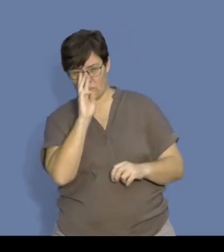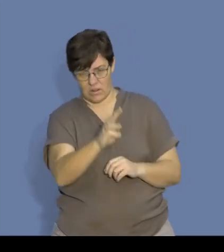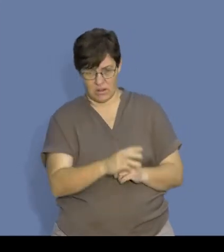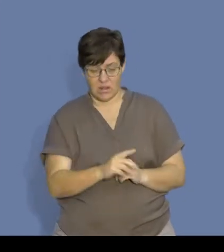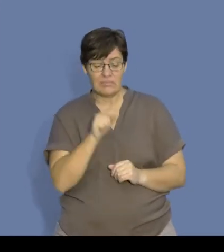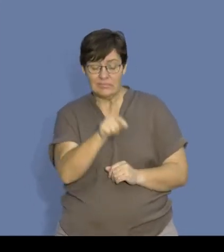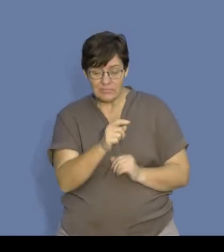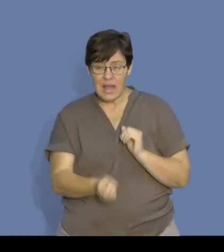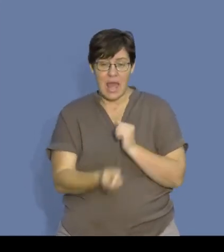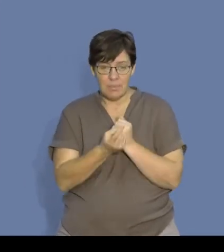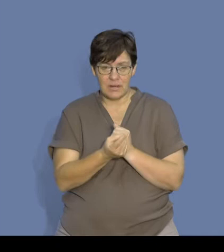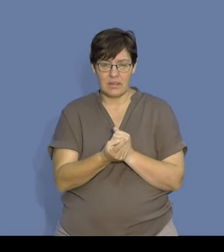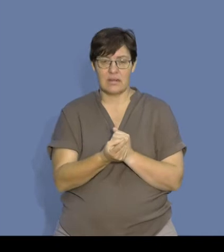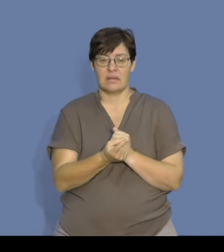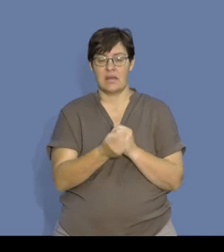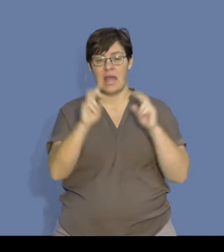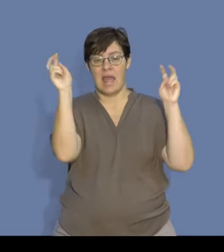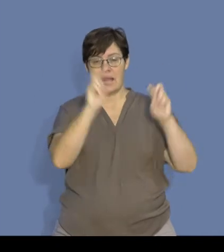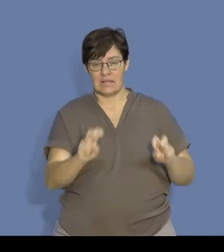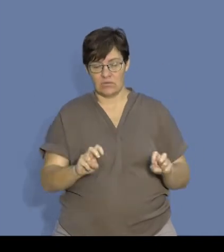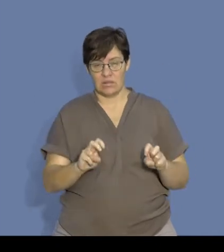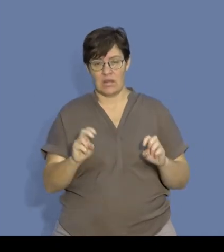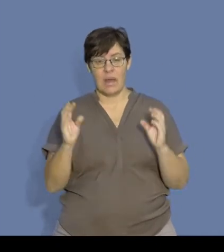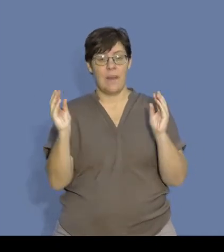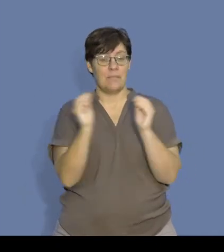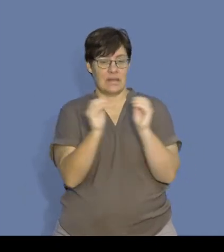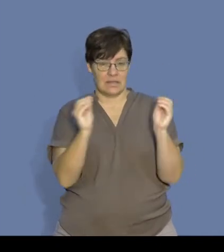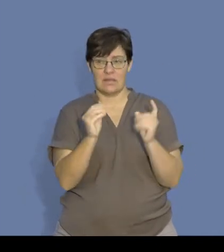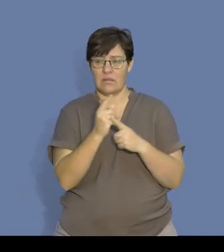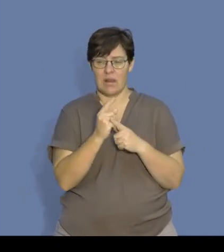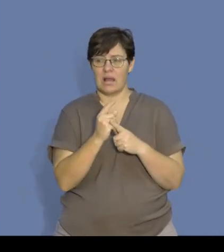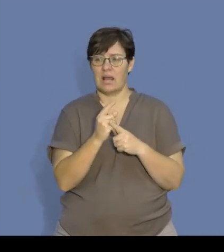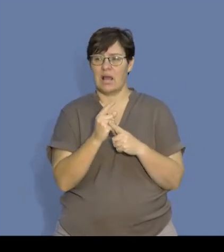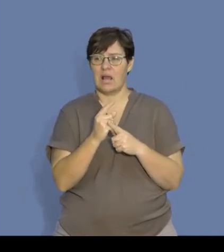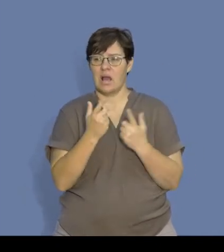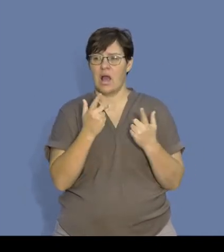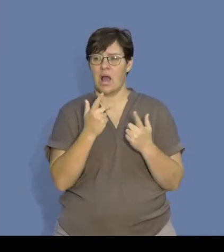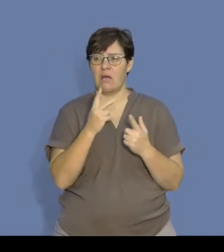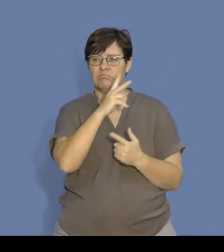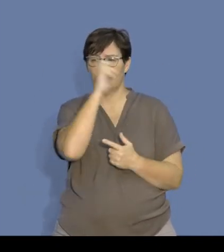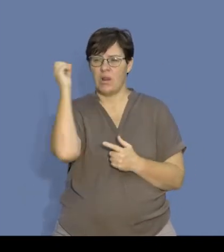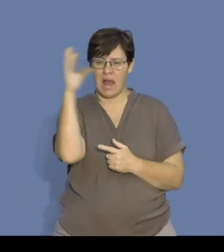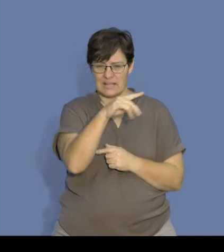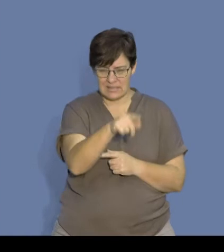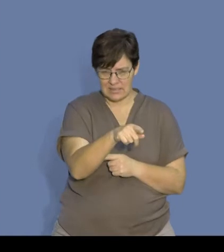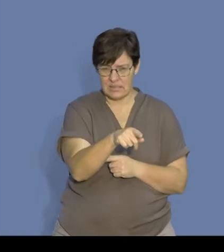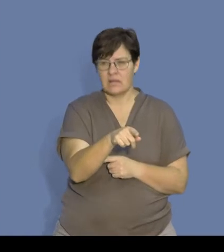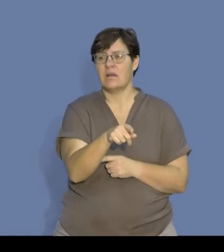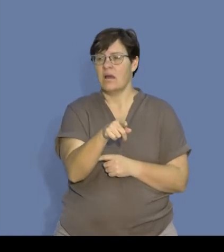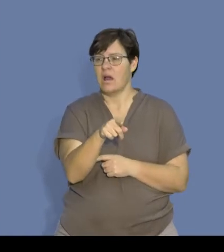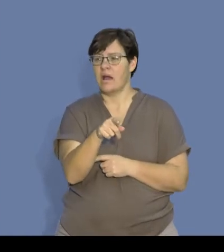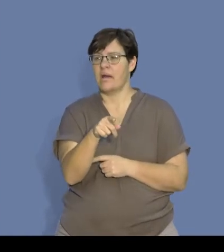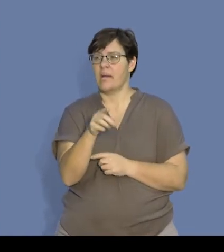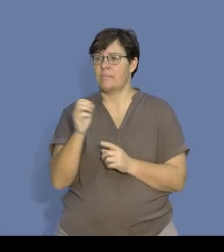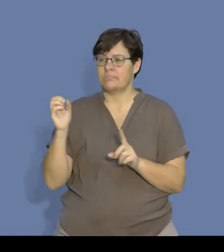when electromagnetic radiation, particularly light, shines on a metal surface and ejects